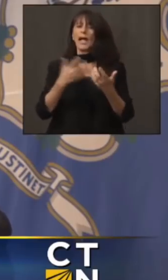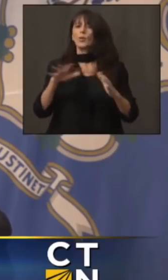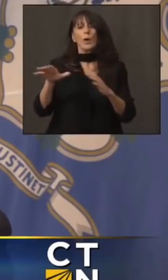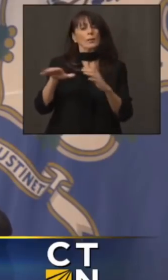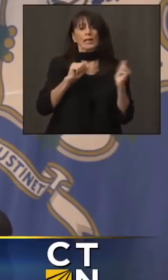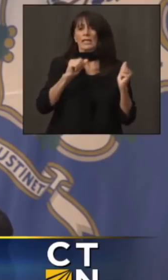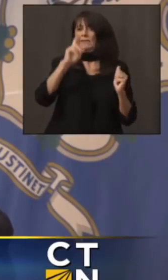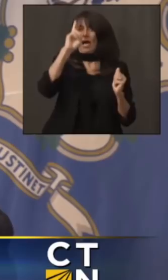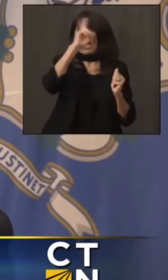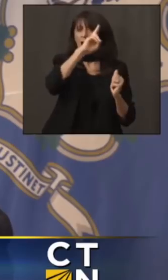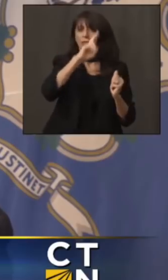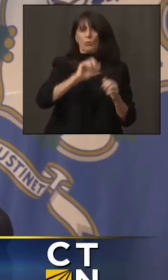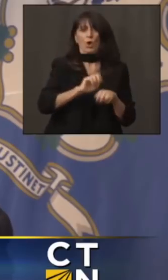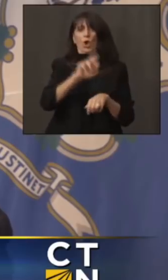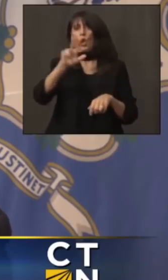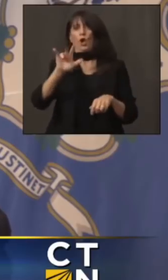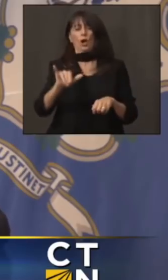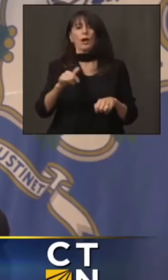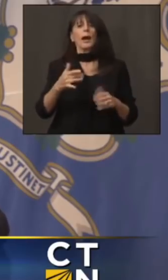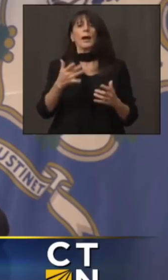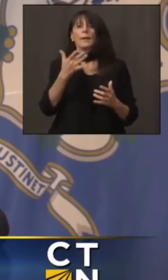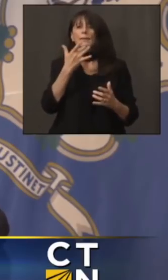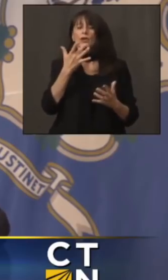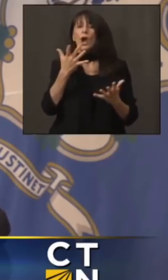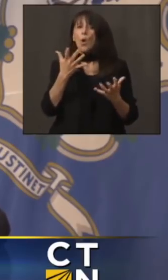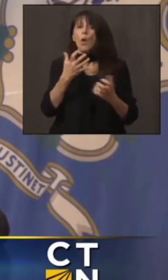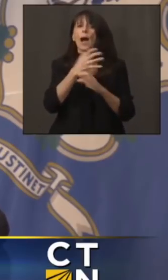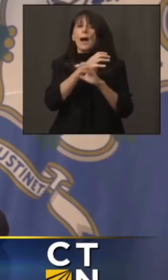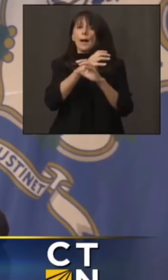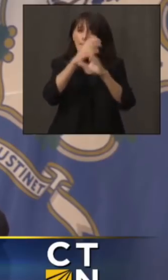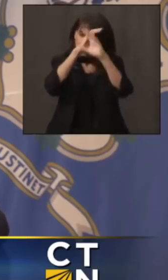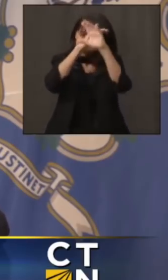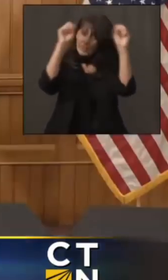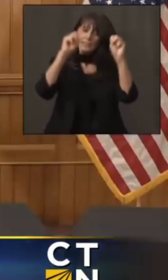prematurely for political reasons. I want the president to stay safe.